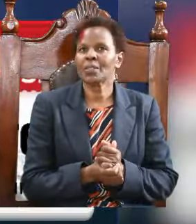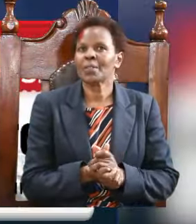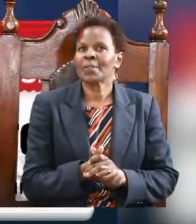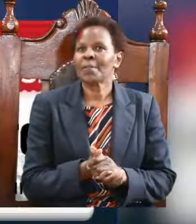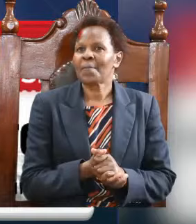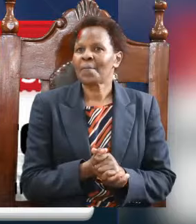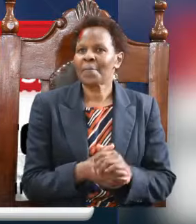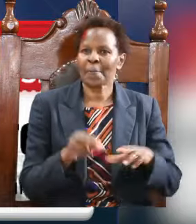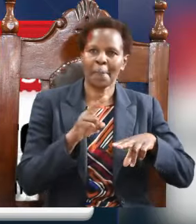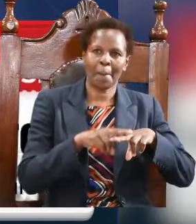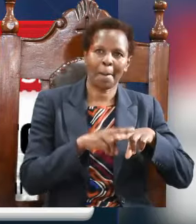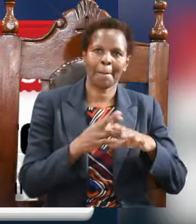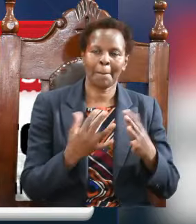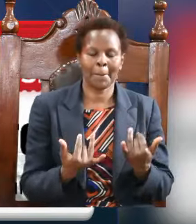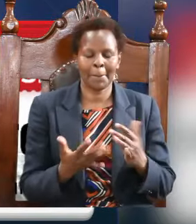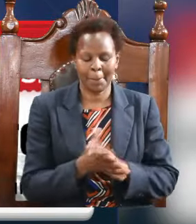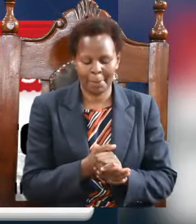take our seats.